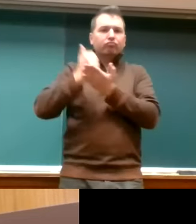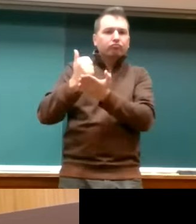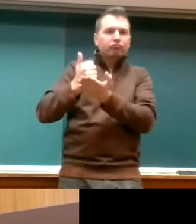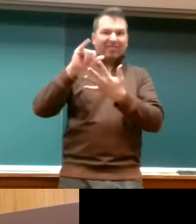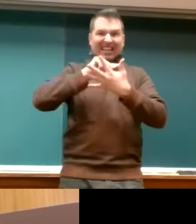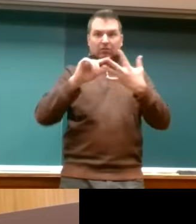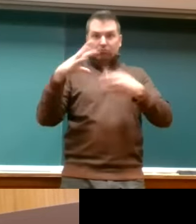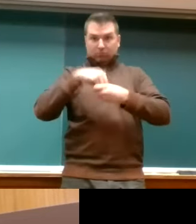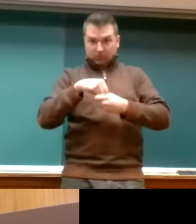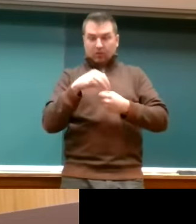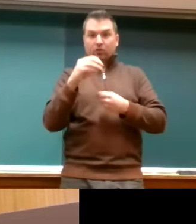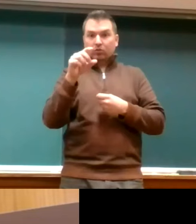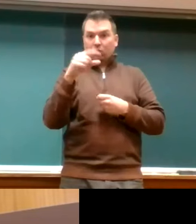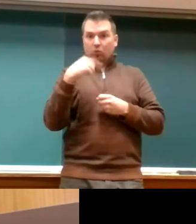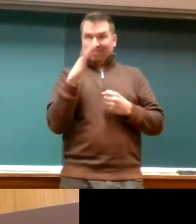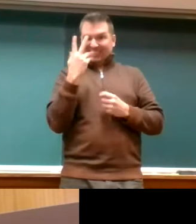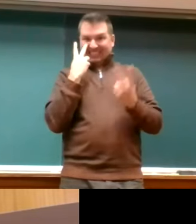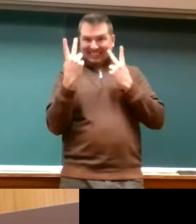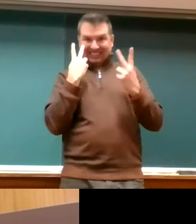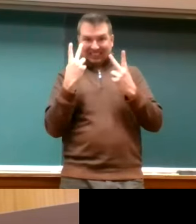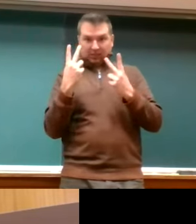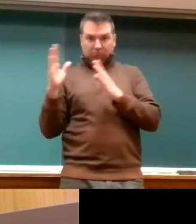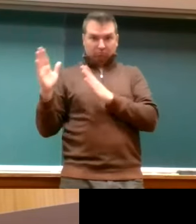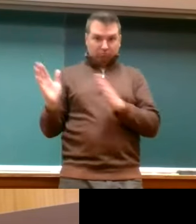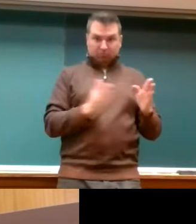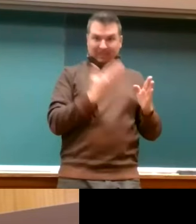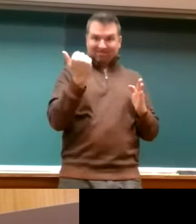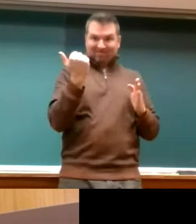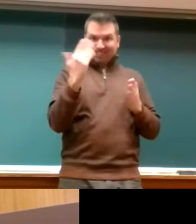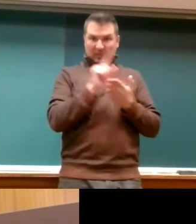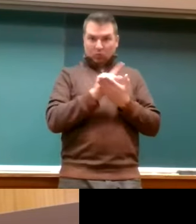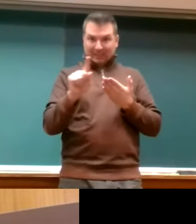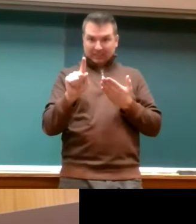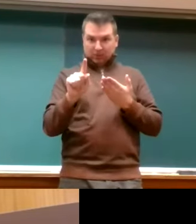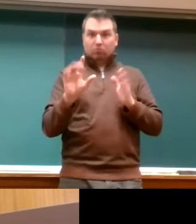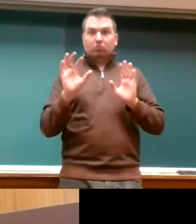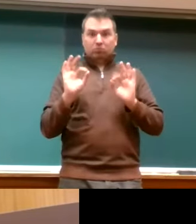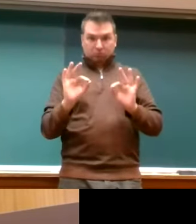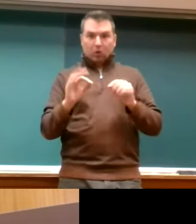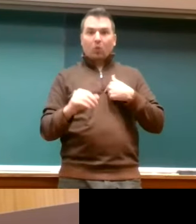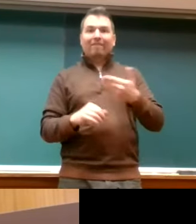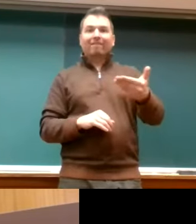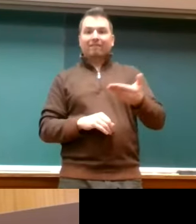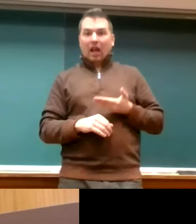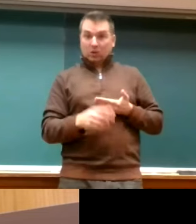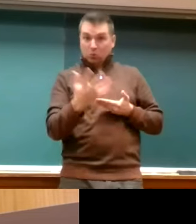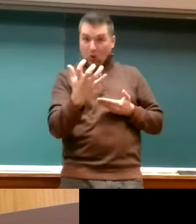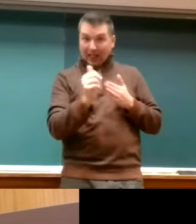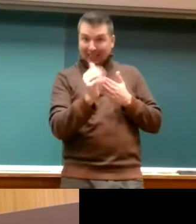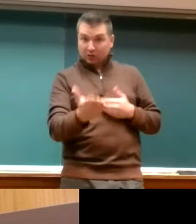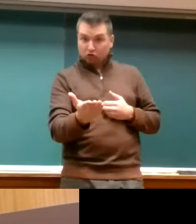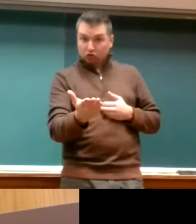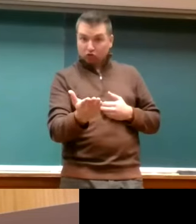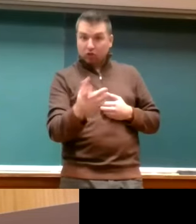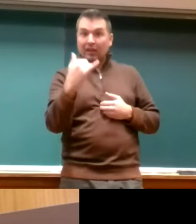them for 15 weeks. Then we invite them to be a leader. If they choose to become a leader, they go